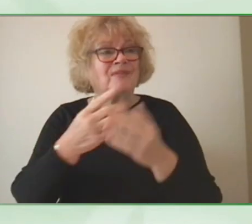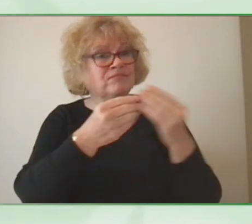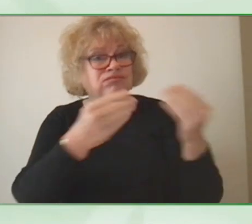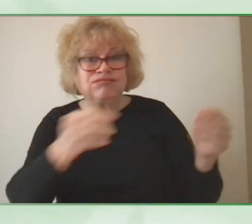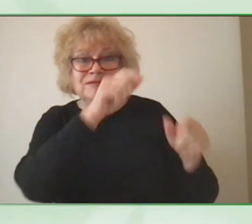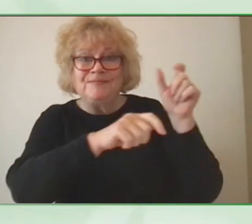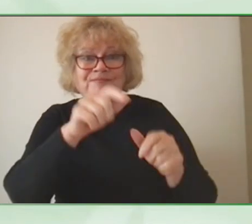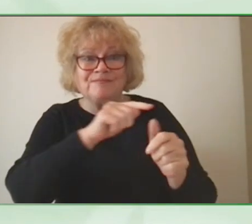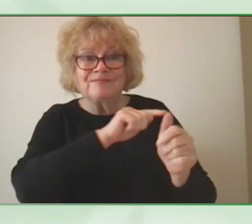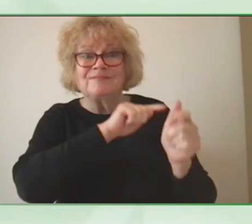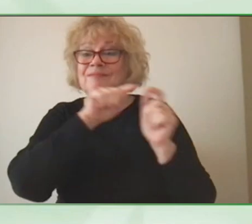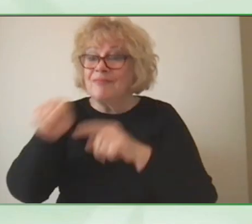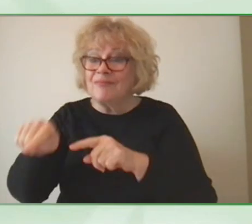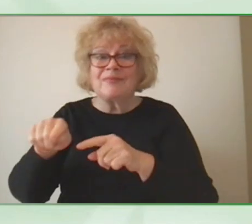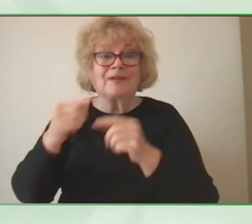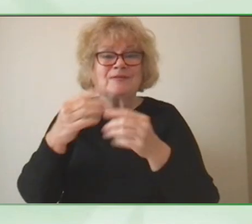to childcare.